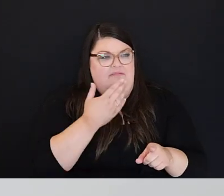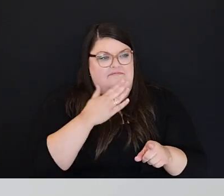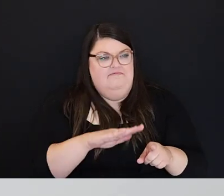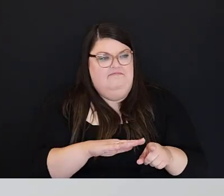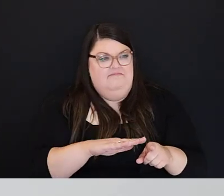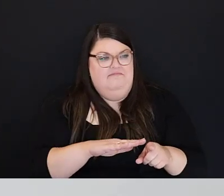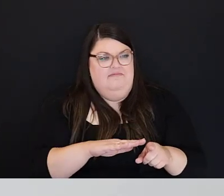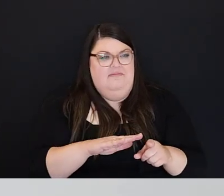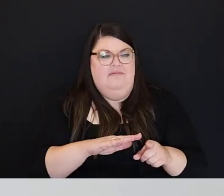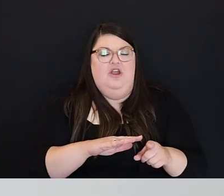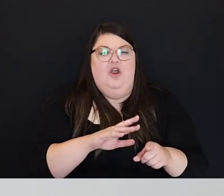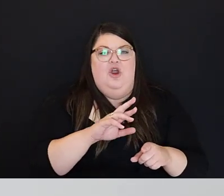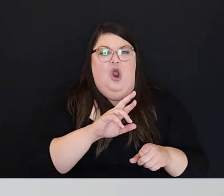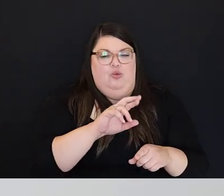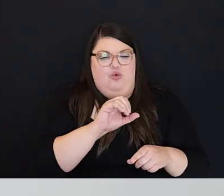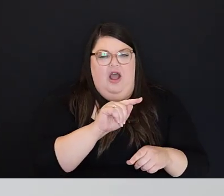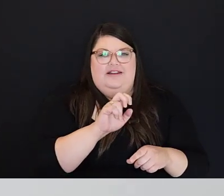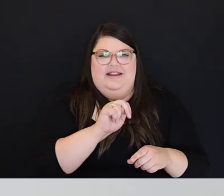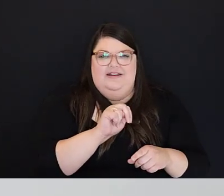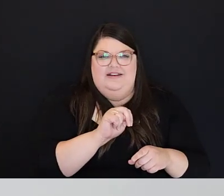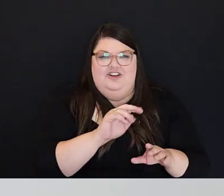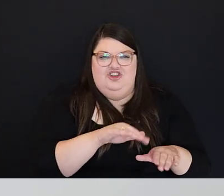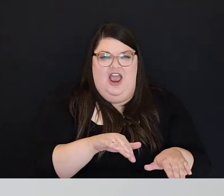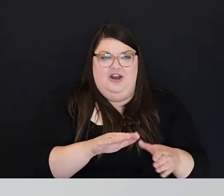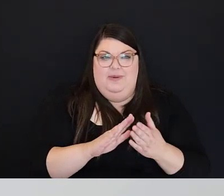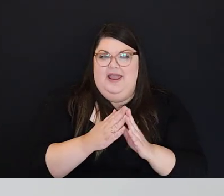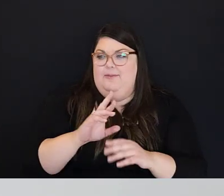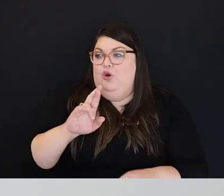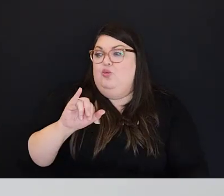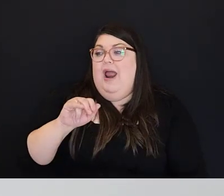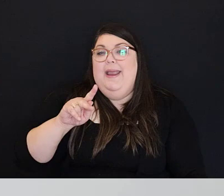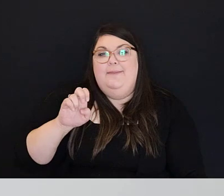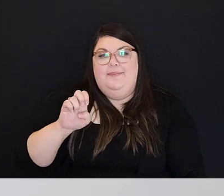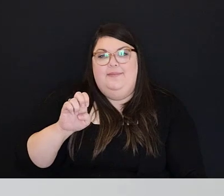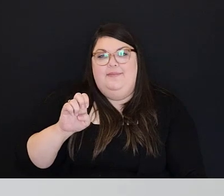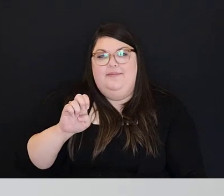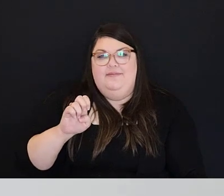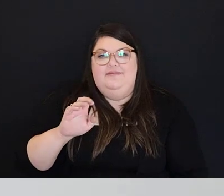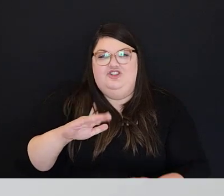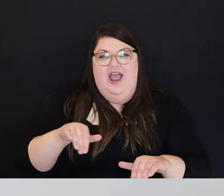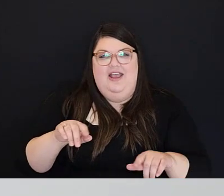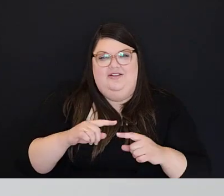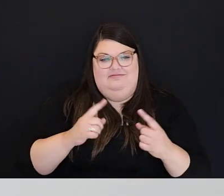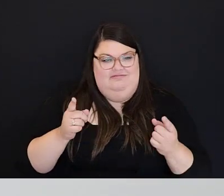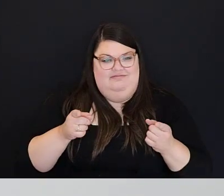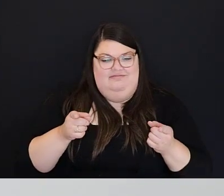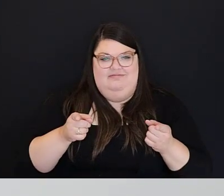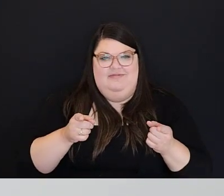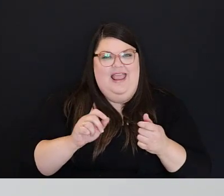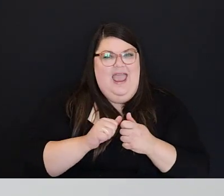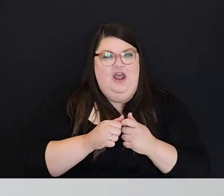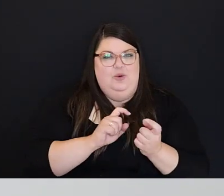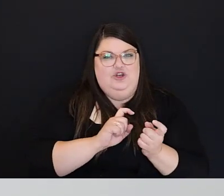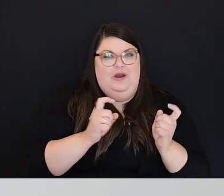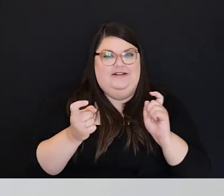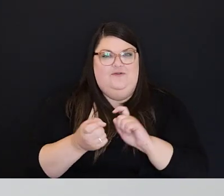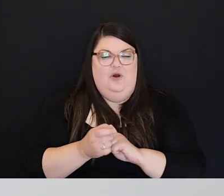to a ripe child, how do we transform our narratives, right?